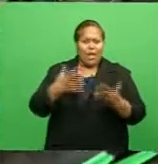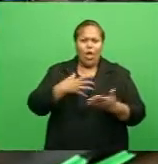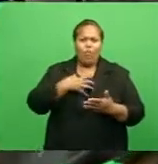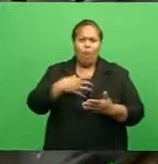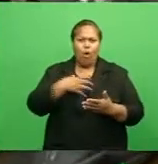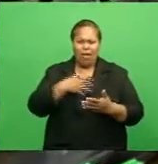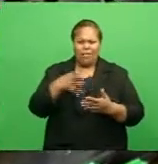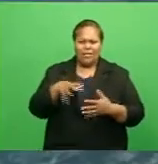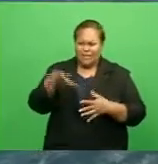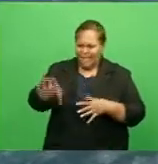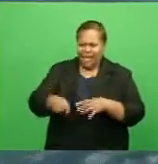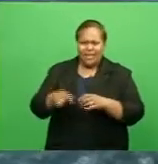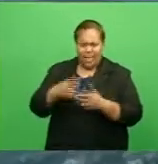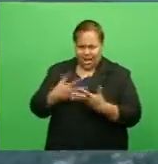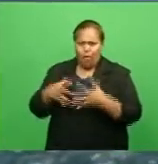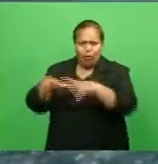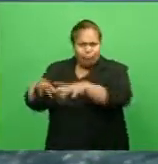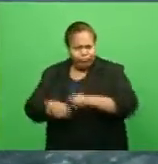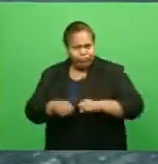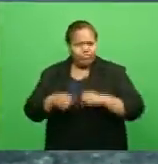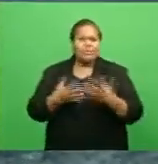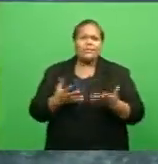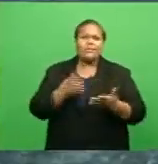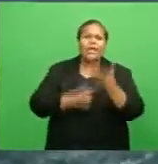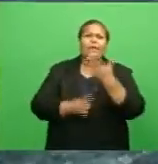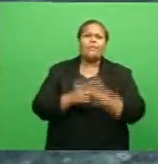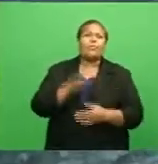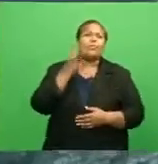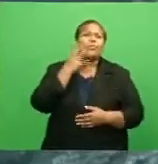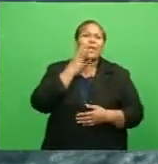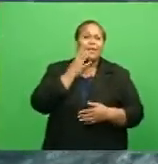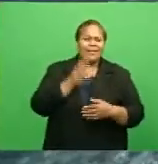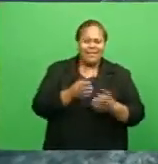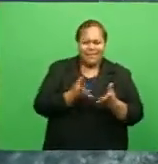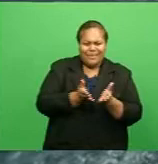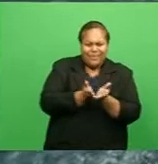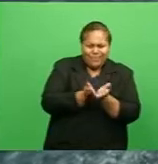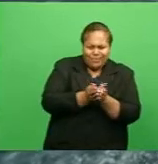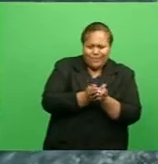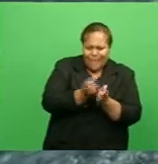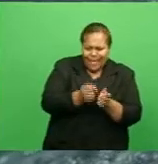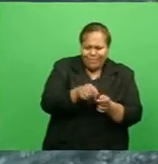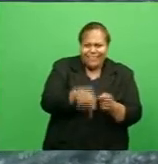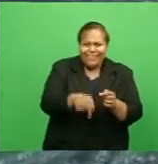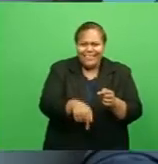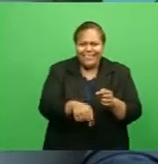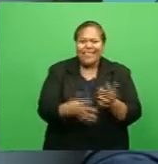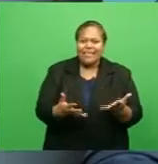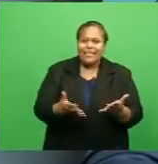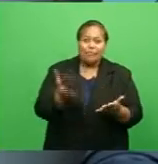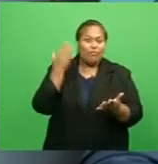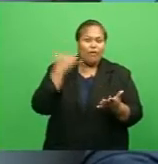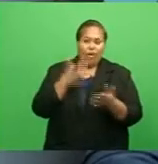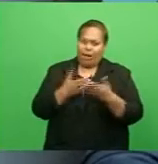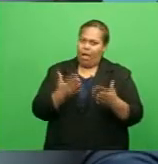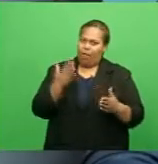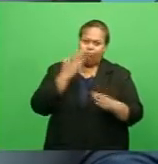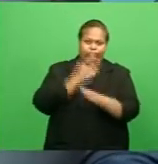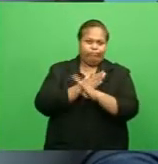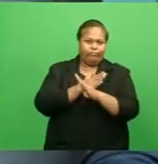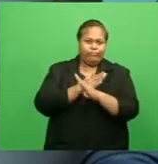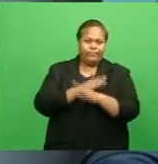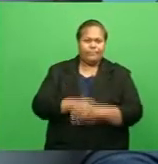seized were used for harvesting beach timber during the ban period. I've just had calls yesterday asking me